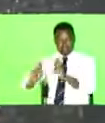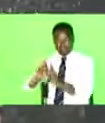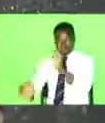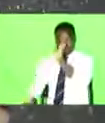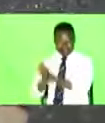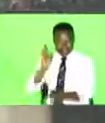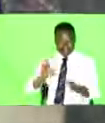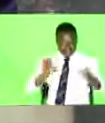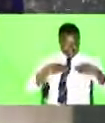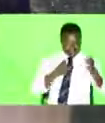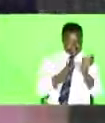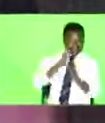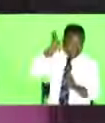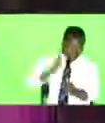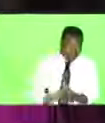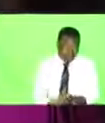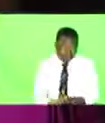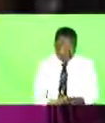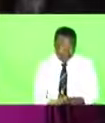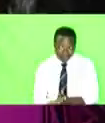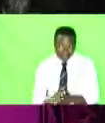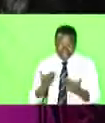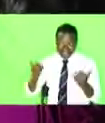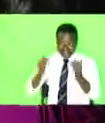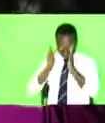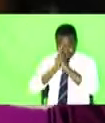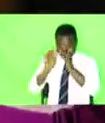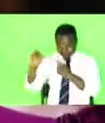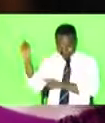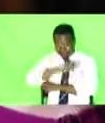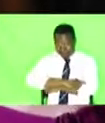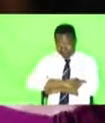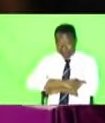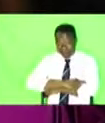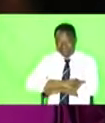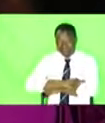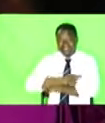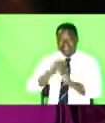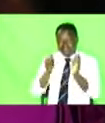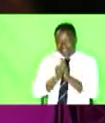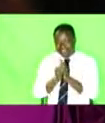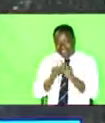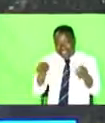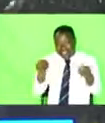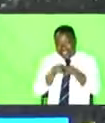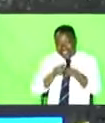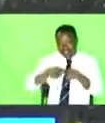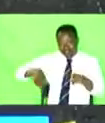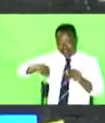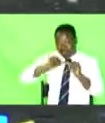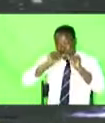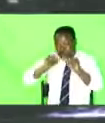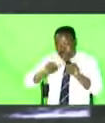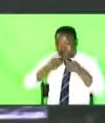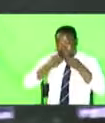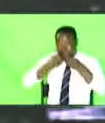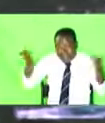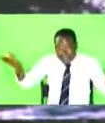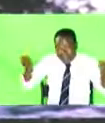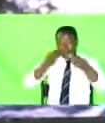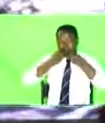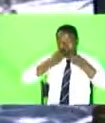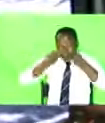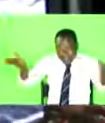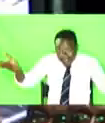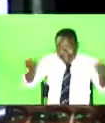Jesus. I am praying today that as I keep saying these things, may